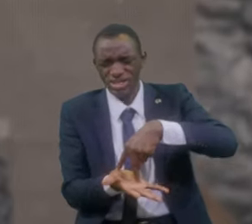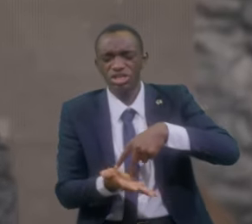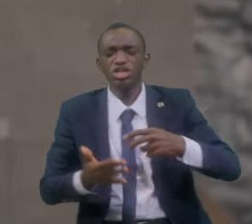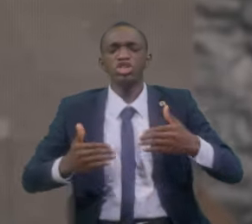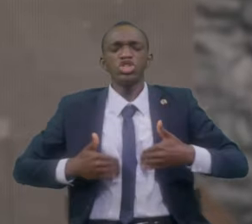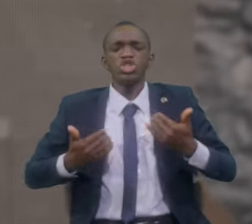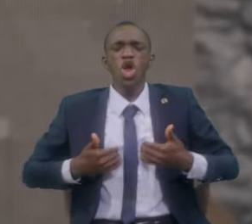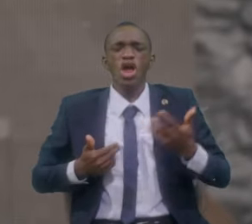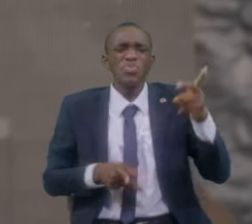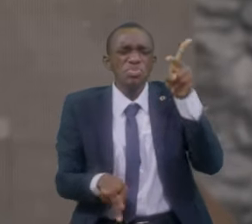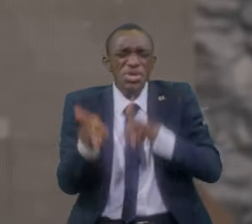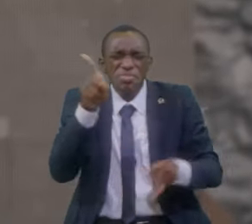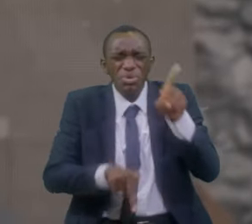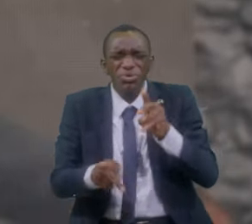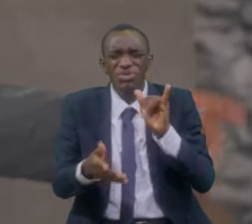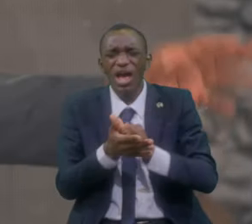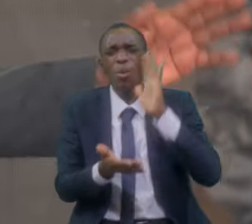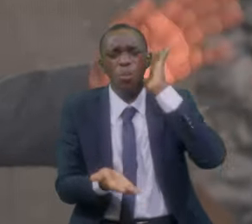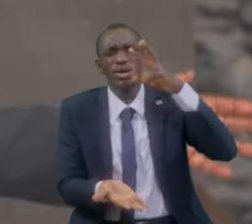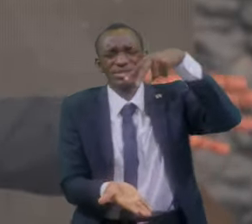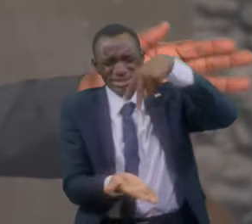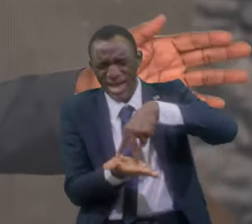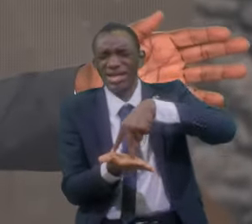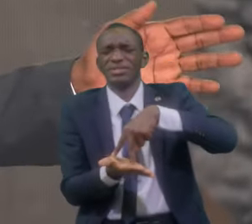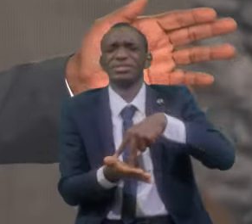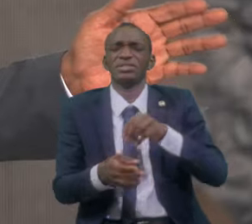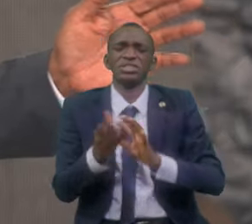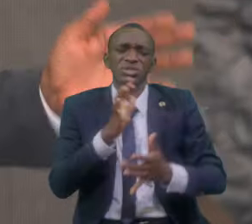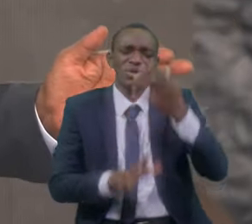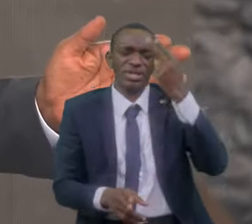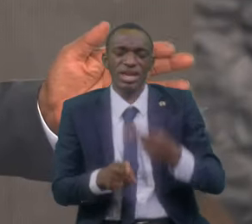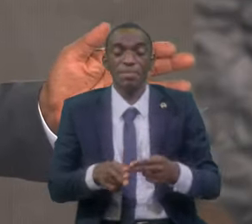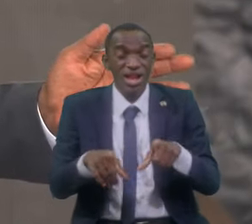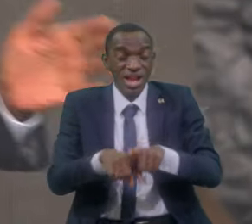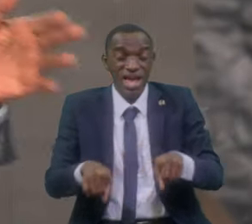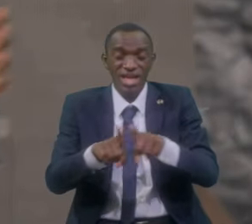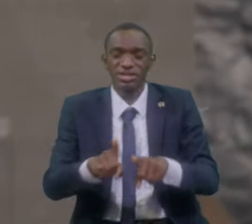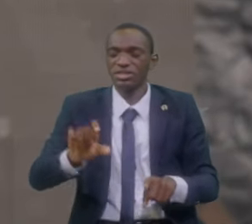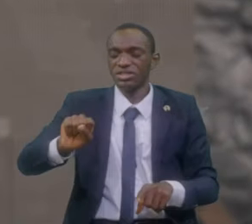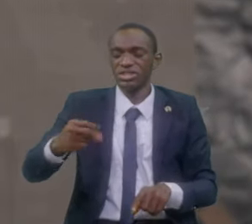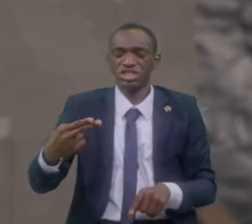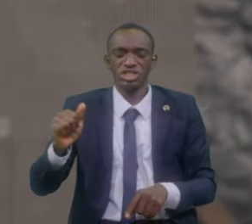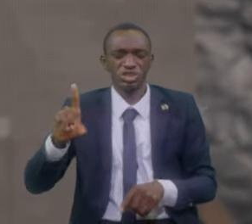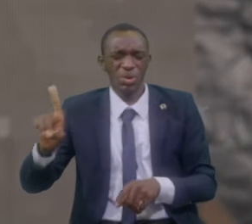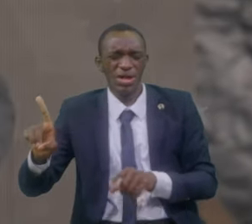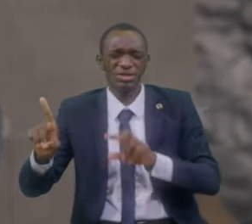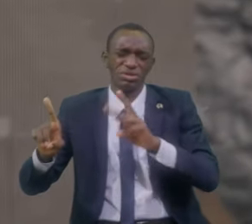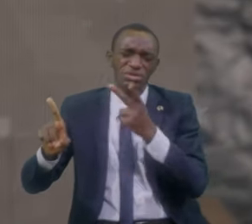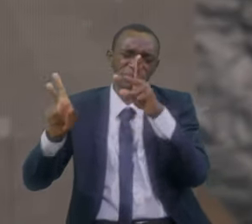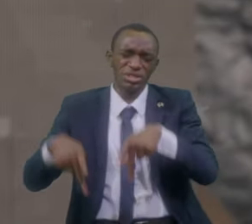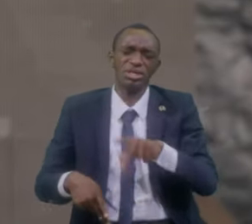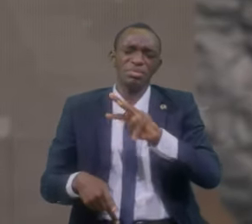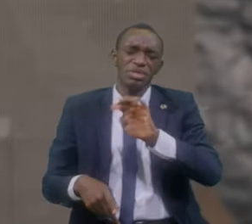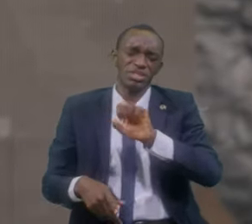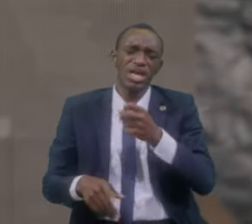people that will stand. That Shadrach, Meshach, and Abednego.